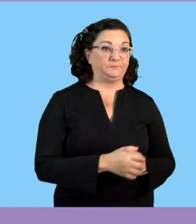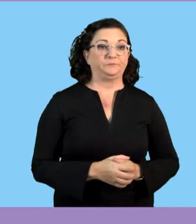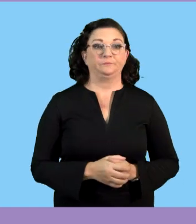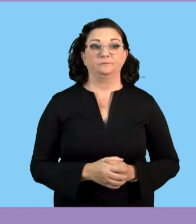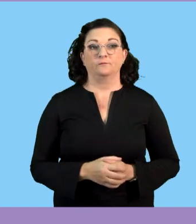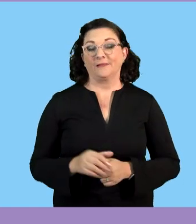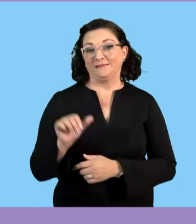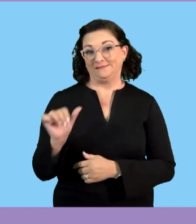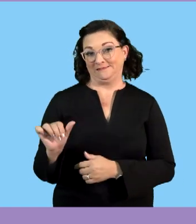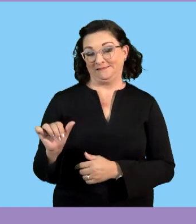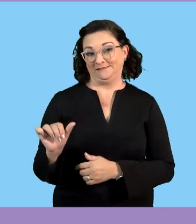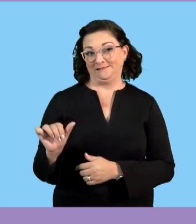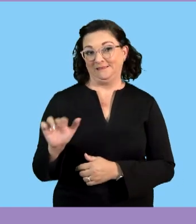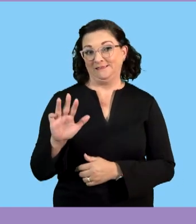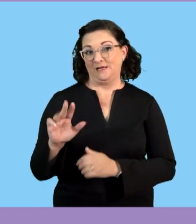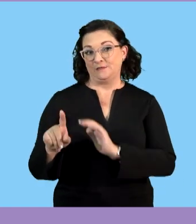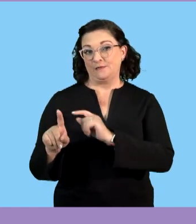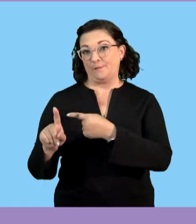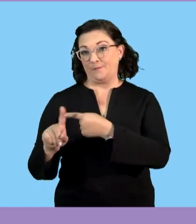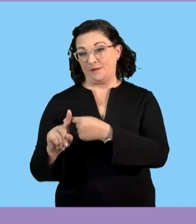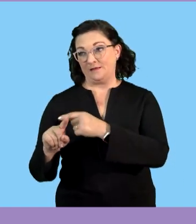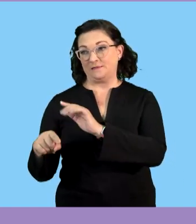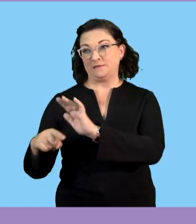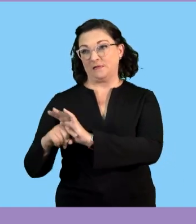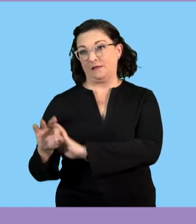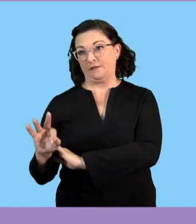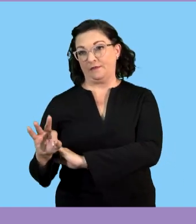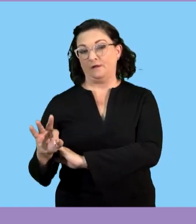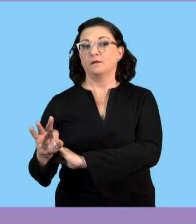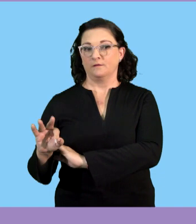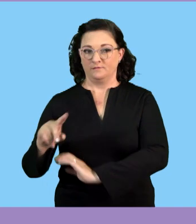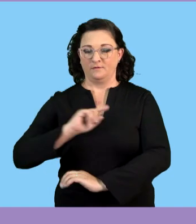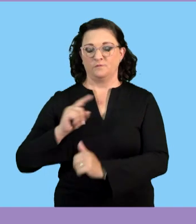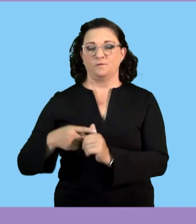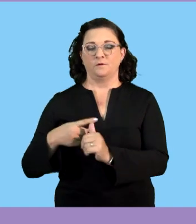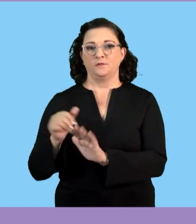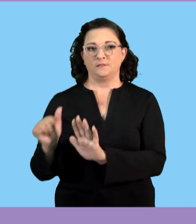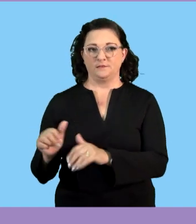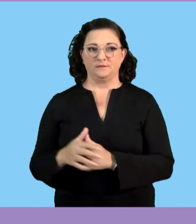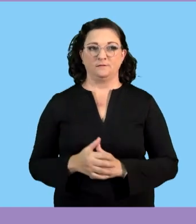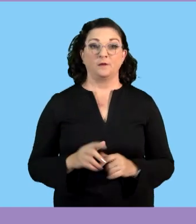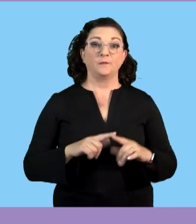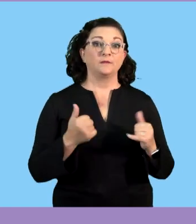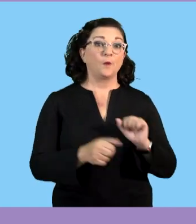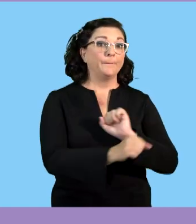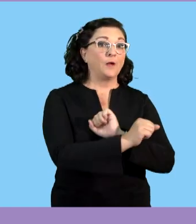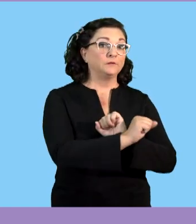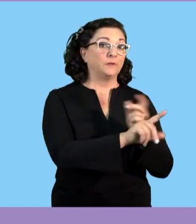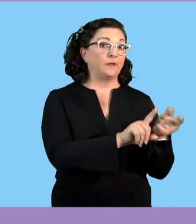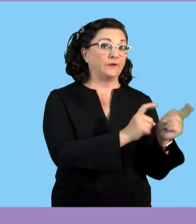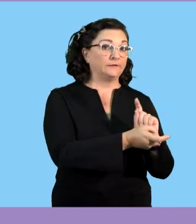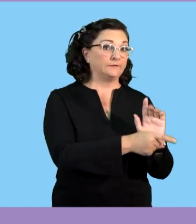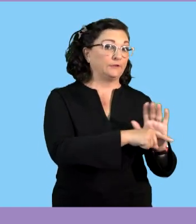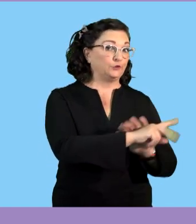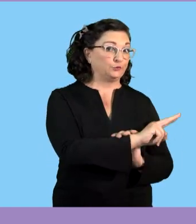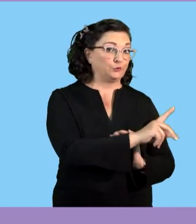9 plus negative 3, that is a 6. So now we have to work with the multiplicative inverse of a negative